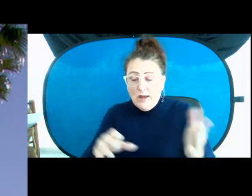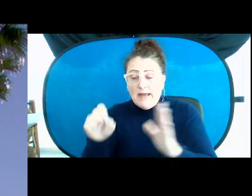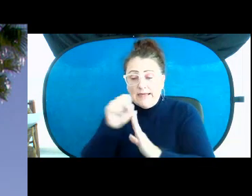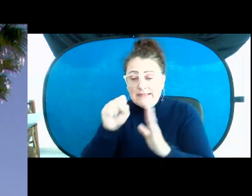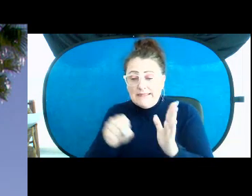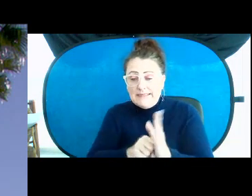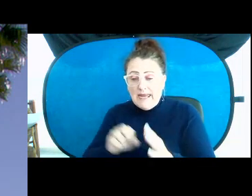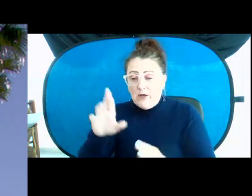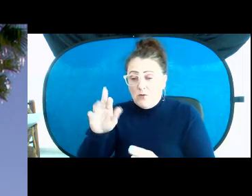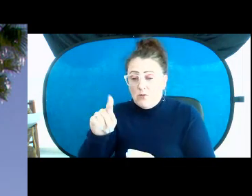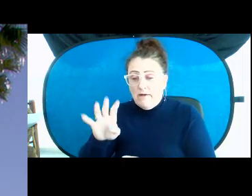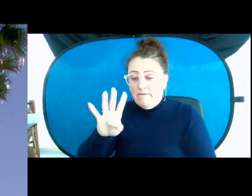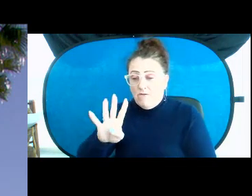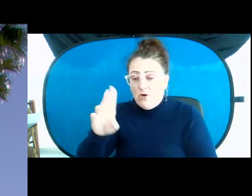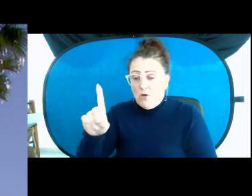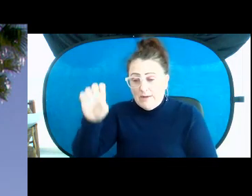South